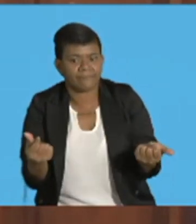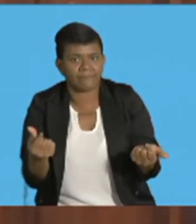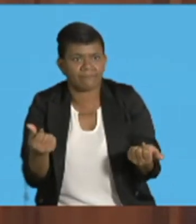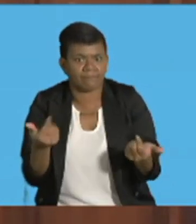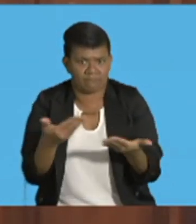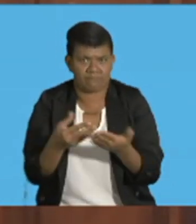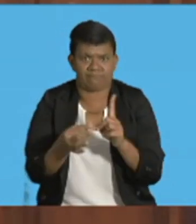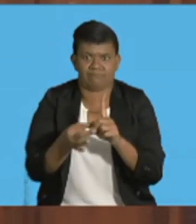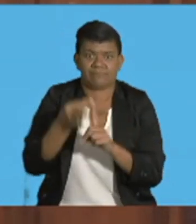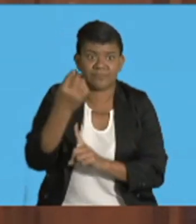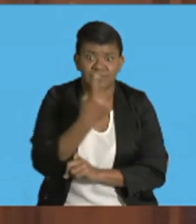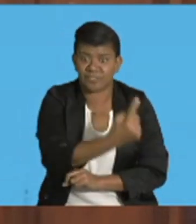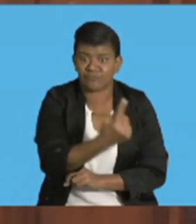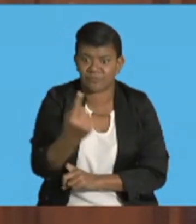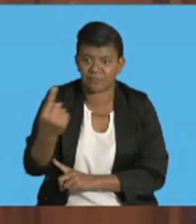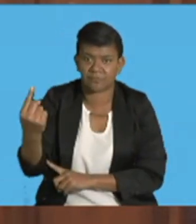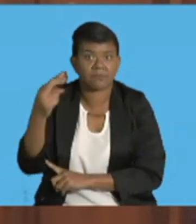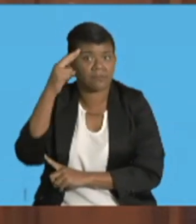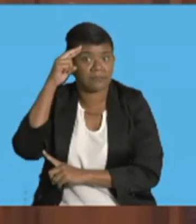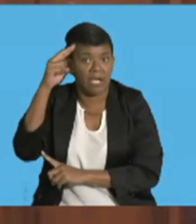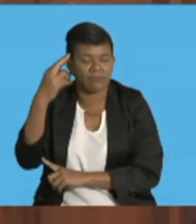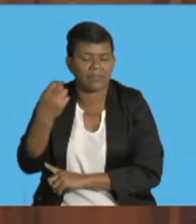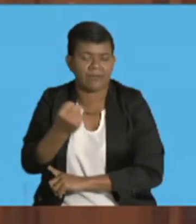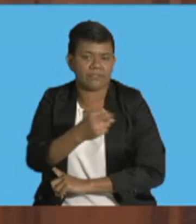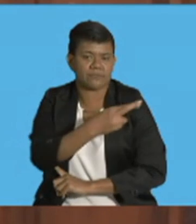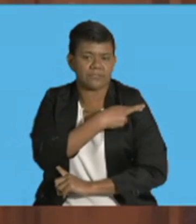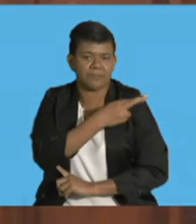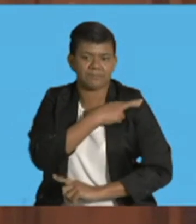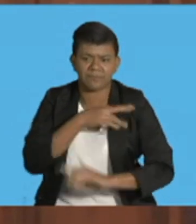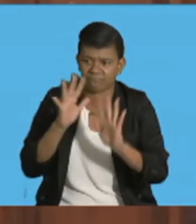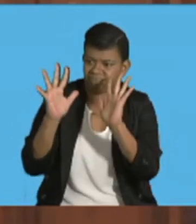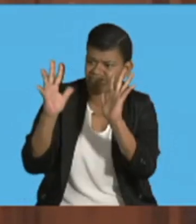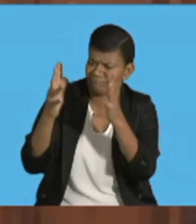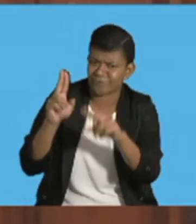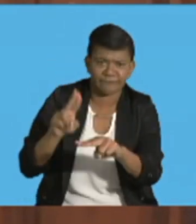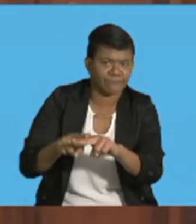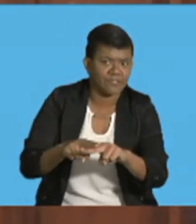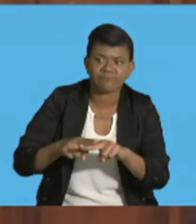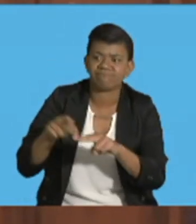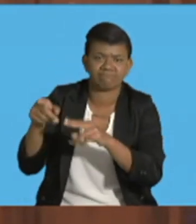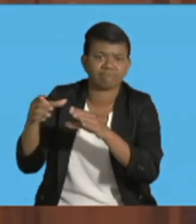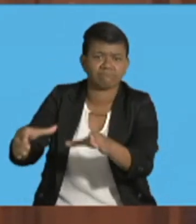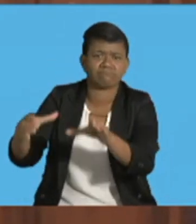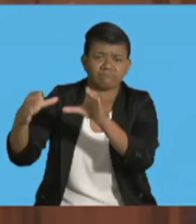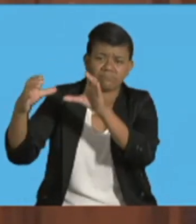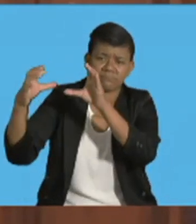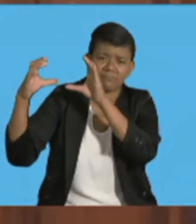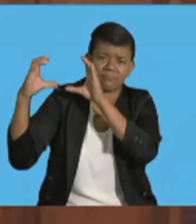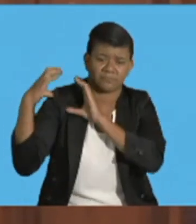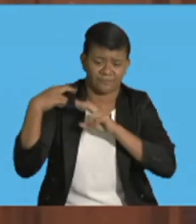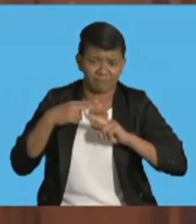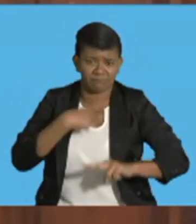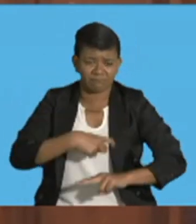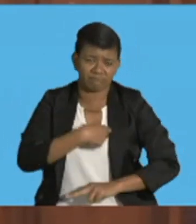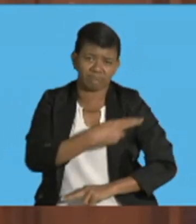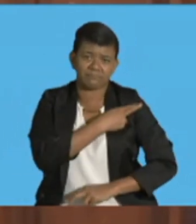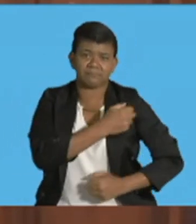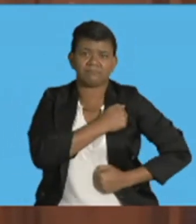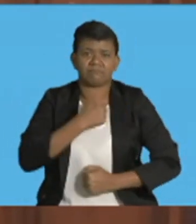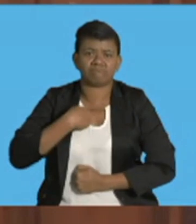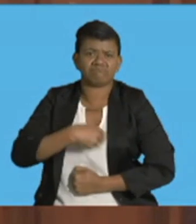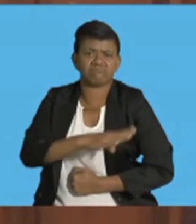achieve sustainable, inclusive human development. The alarm bells keep ringing, most recently with the